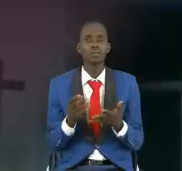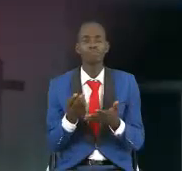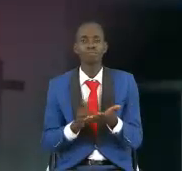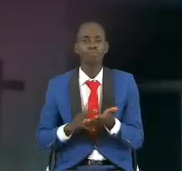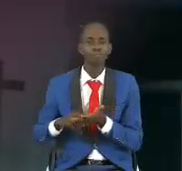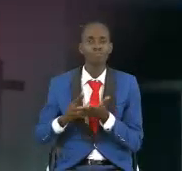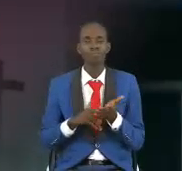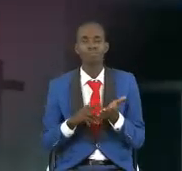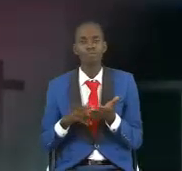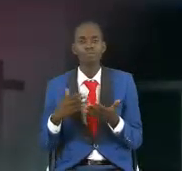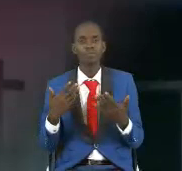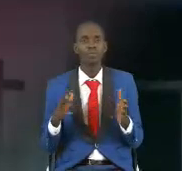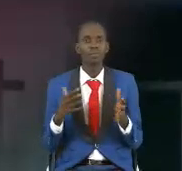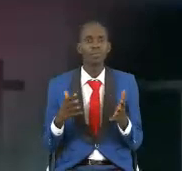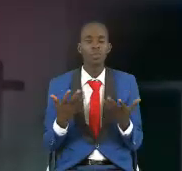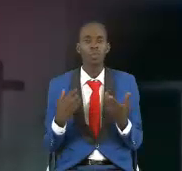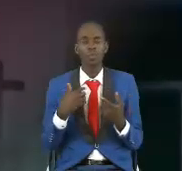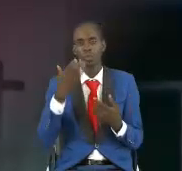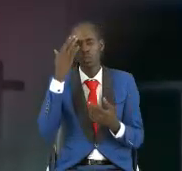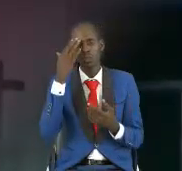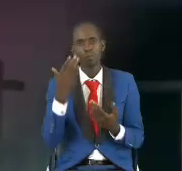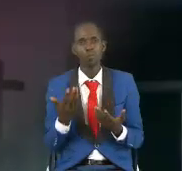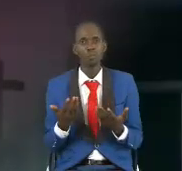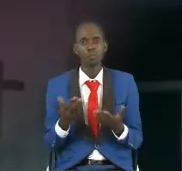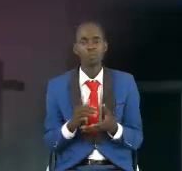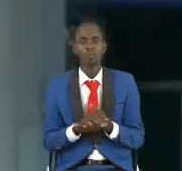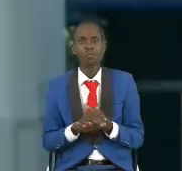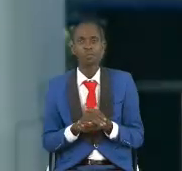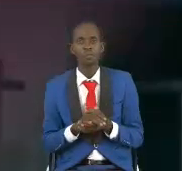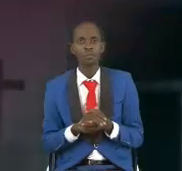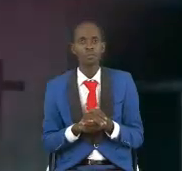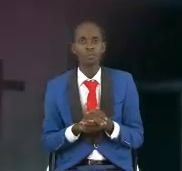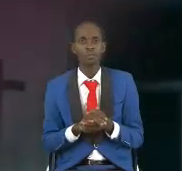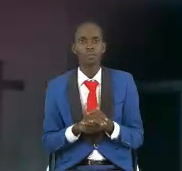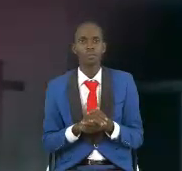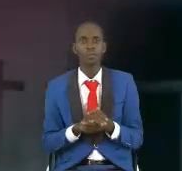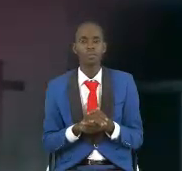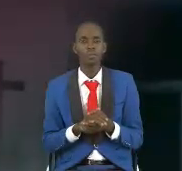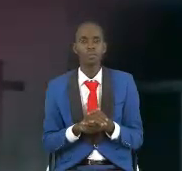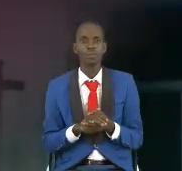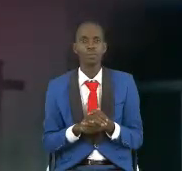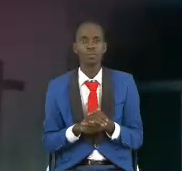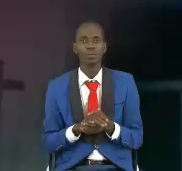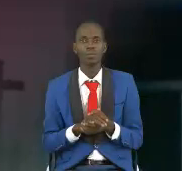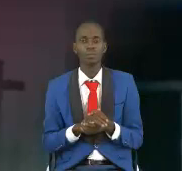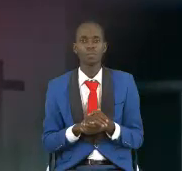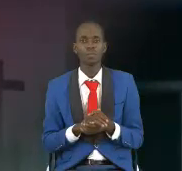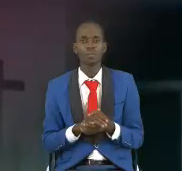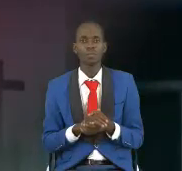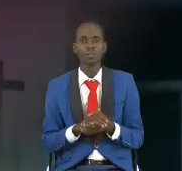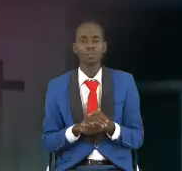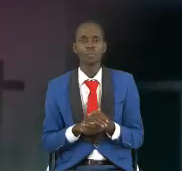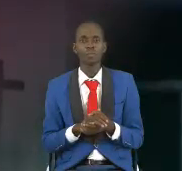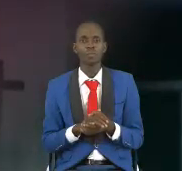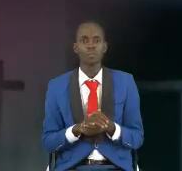The next cluster, please, if you are finished, can you raise up your hand and wave it at me? At the left there, God bless you. At